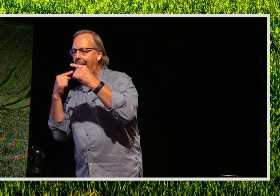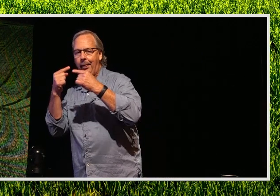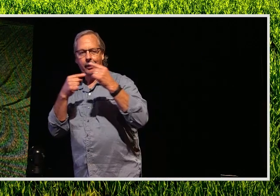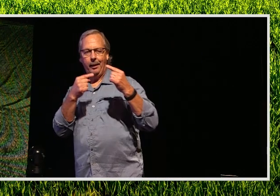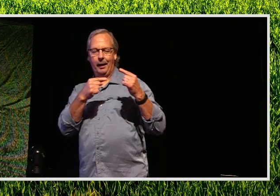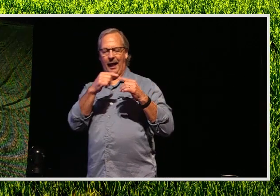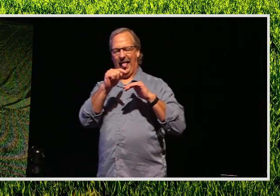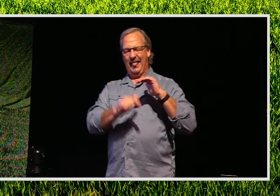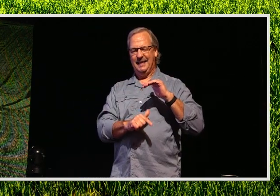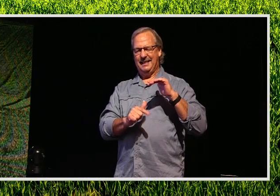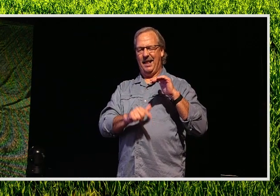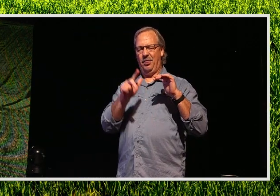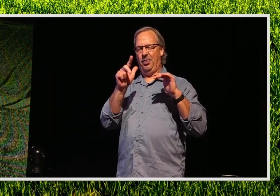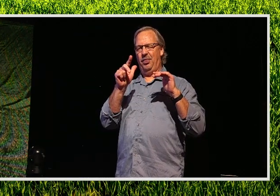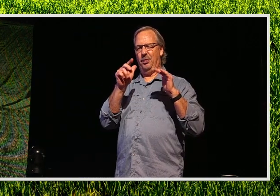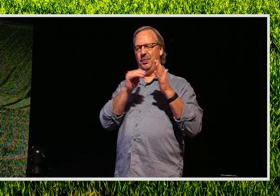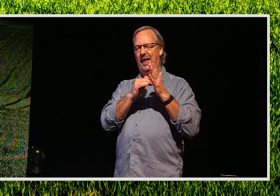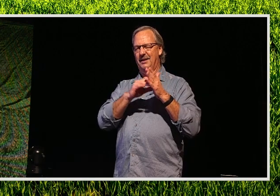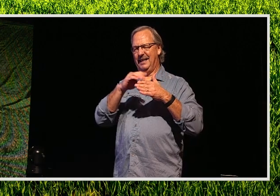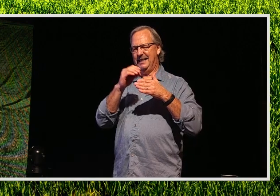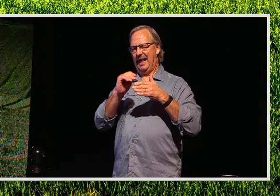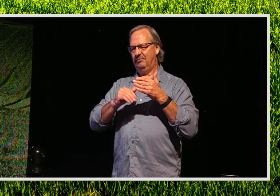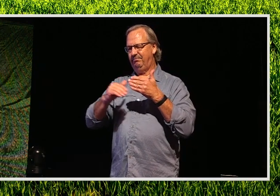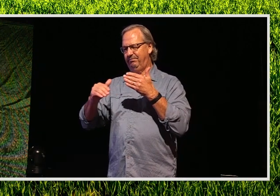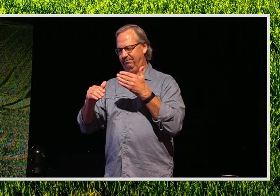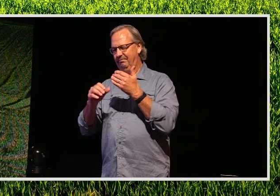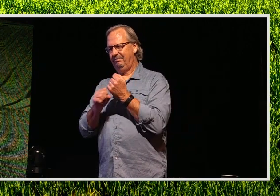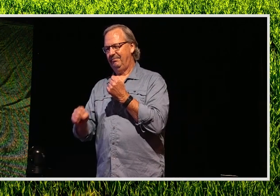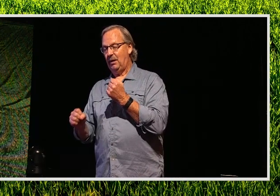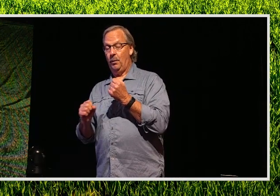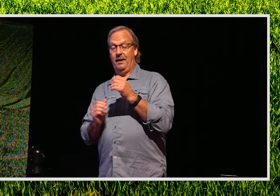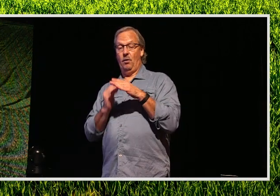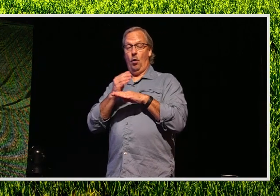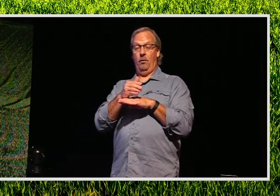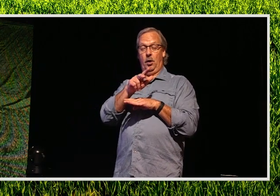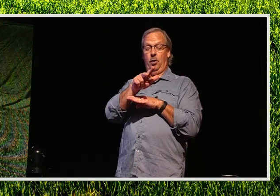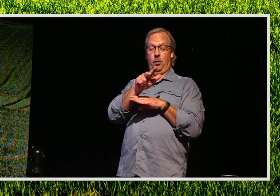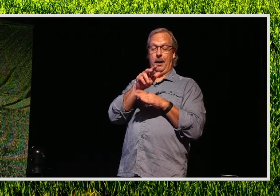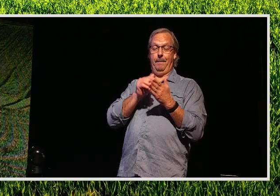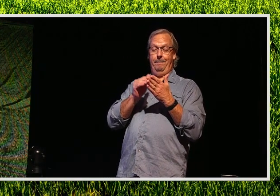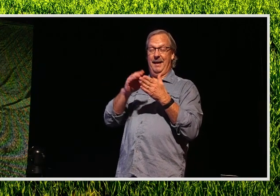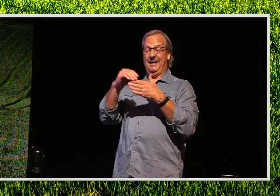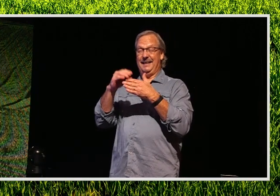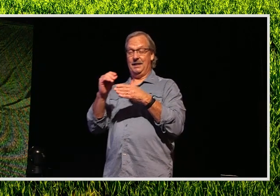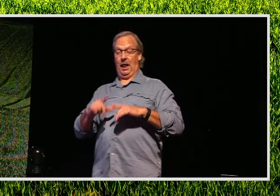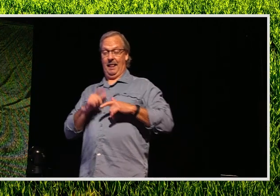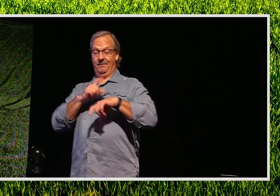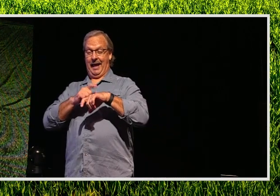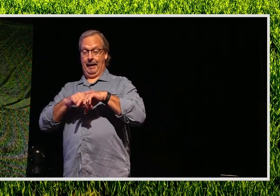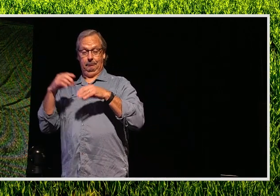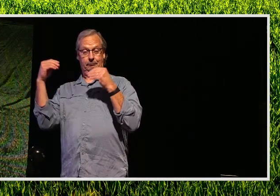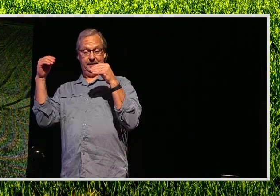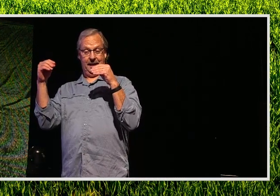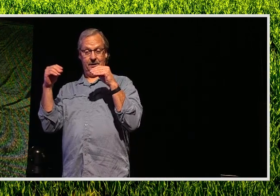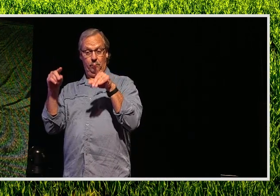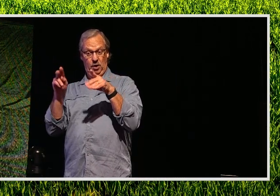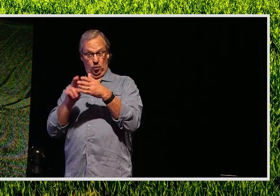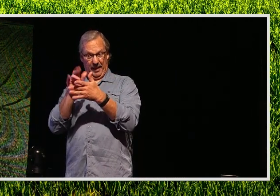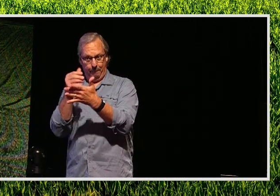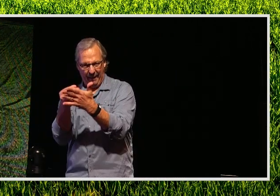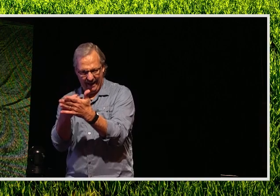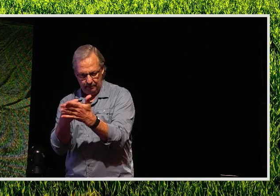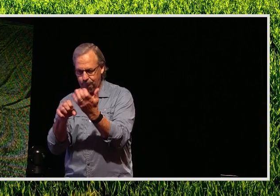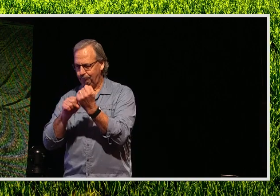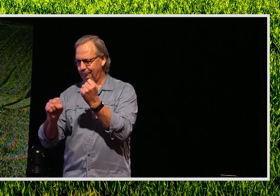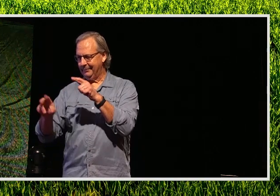$3,000 in marketing. And we've already gotten to over $1 million in lifetime sales. And so we anticipate that when we use this money to actually help market our product, we will be